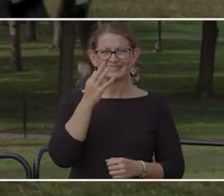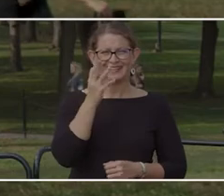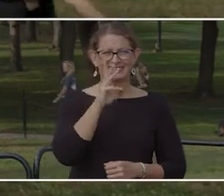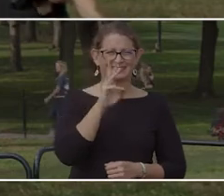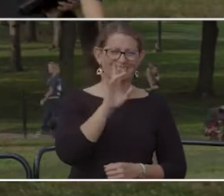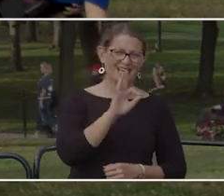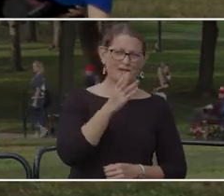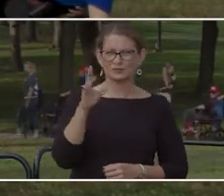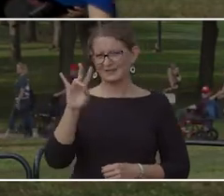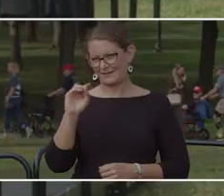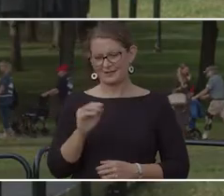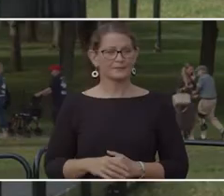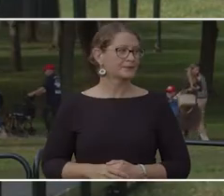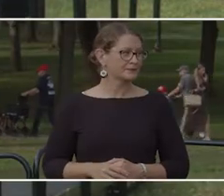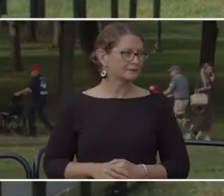1969-1970.